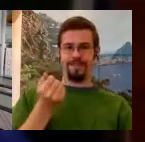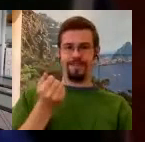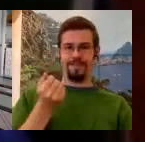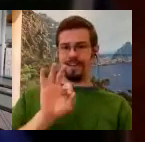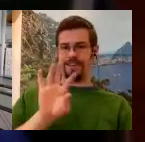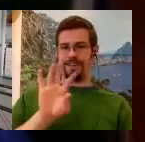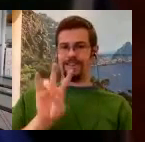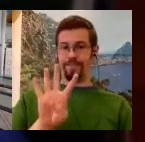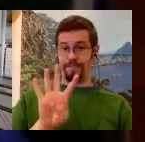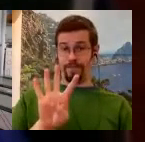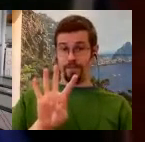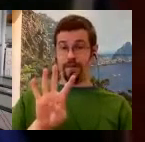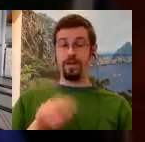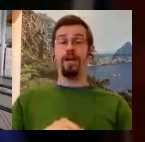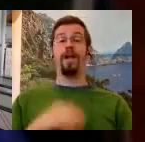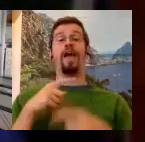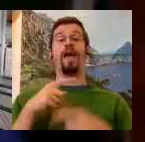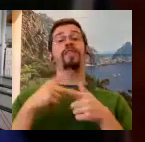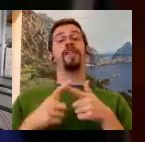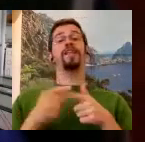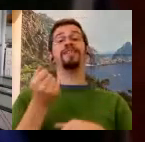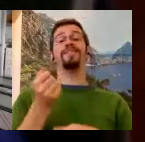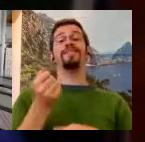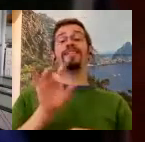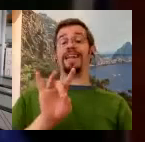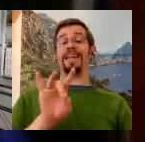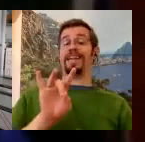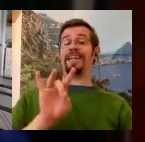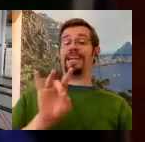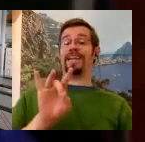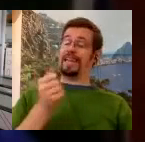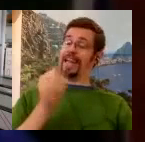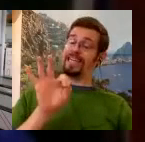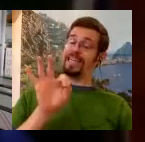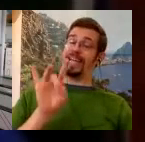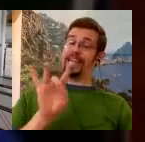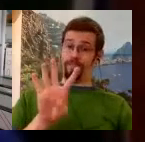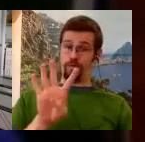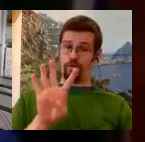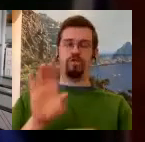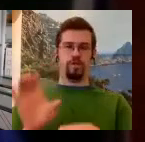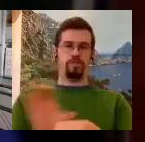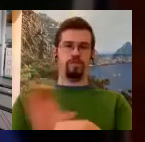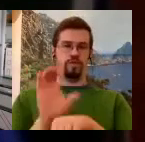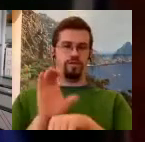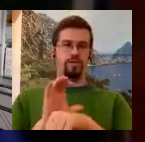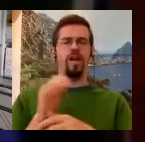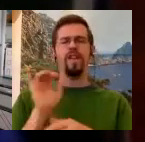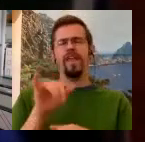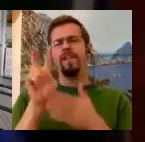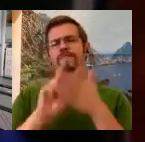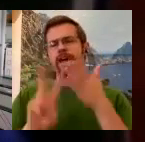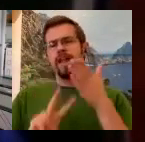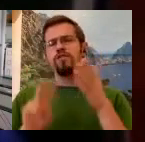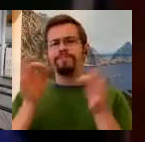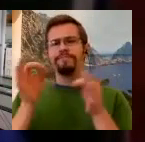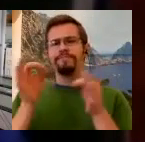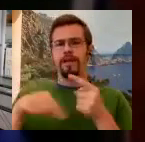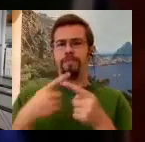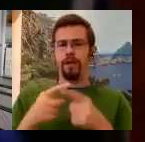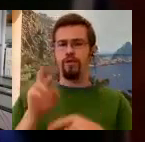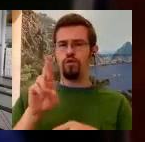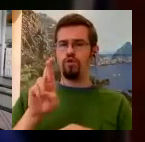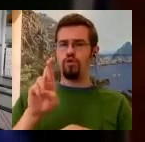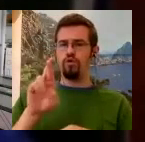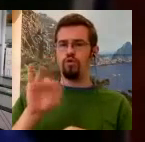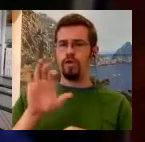The idea of using it on computers started in 1984. Valerie already talked about Richard Gleaves, but he wrote